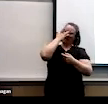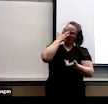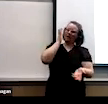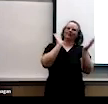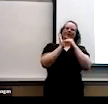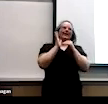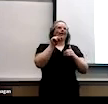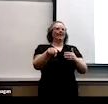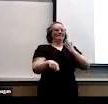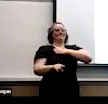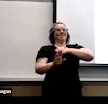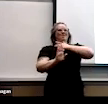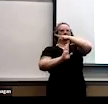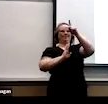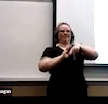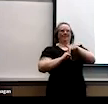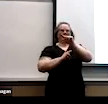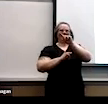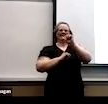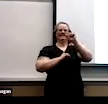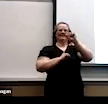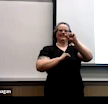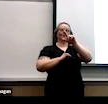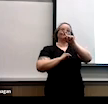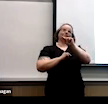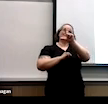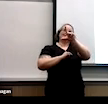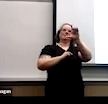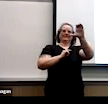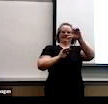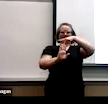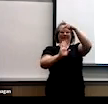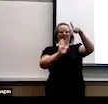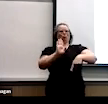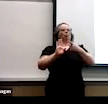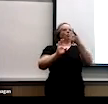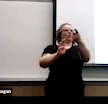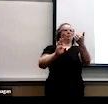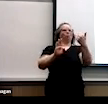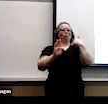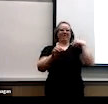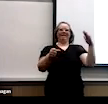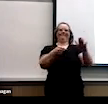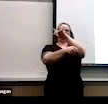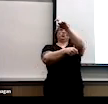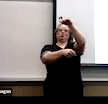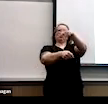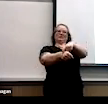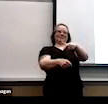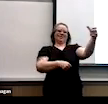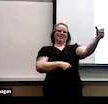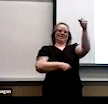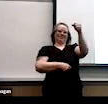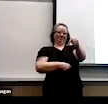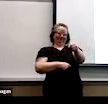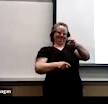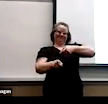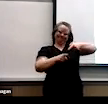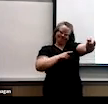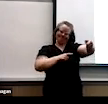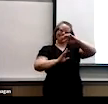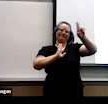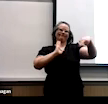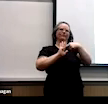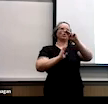her. And so that has been invaluable, having the full-time nurse practitioner who has now developed her